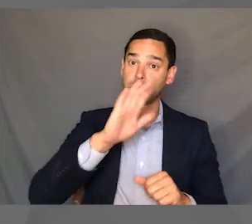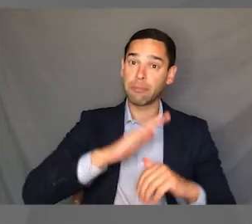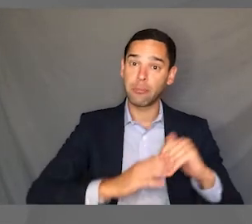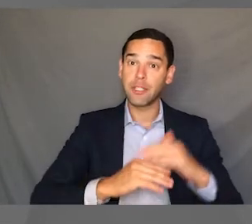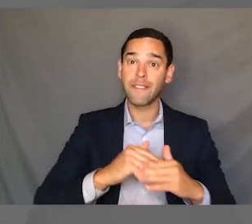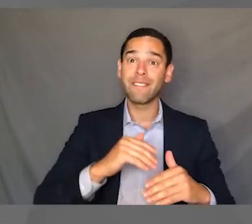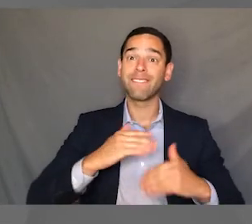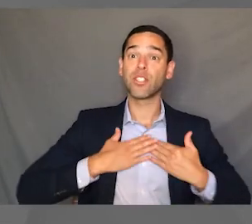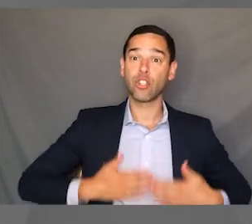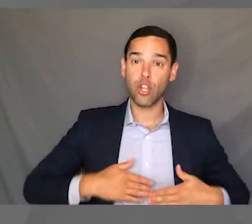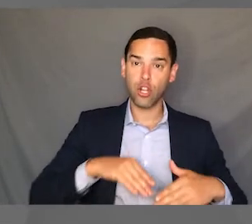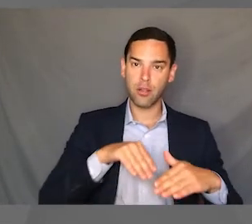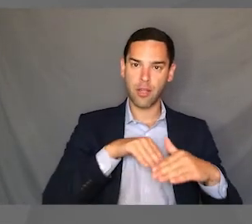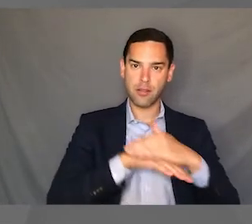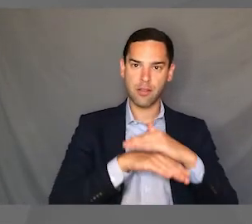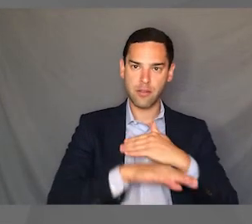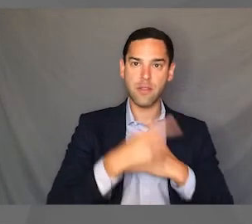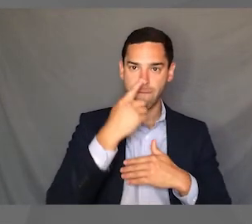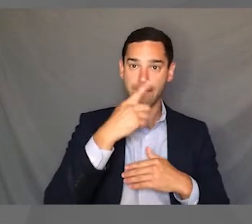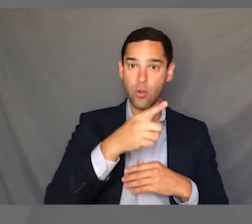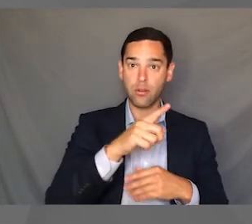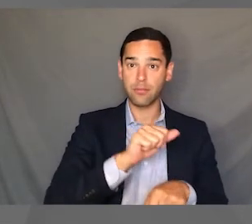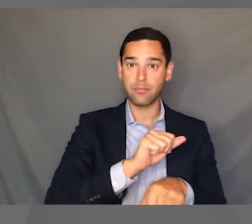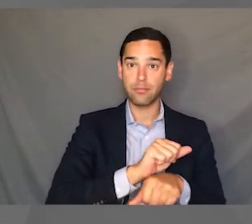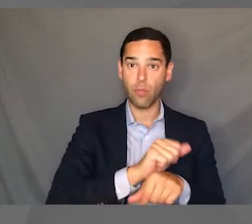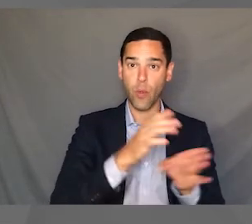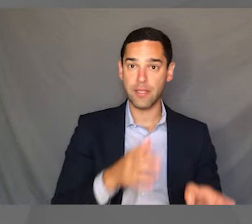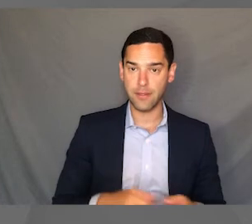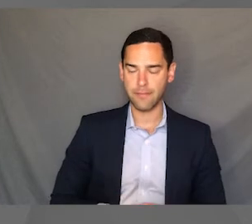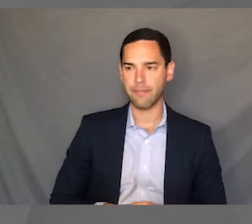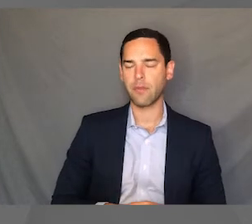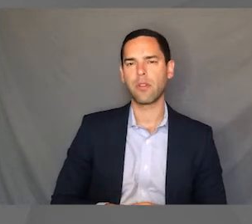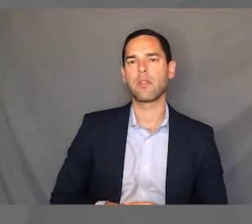again, your job as an employer. The next piece is the programmatic or the